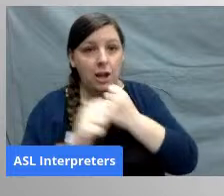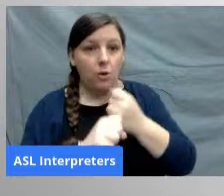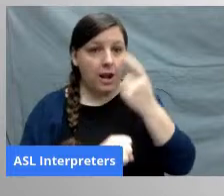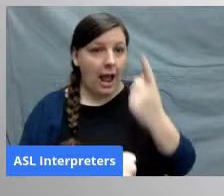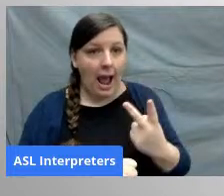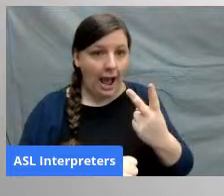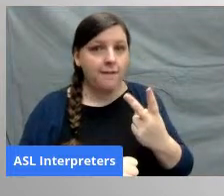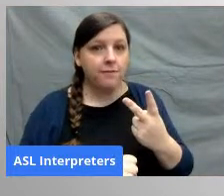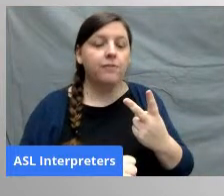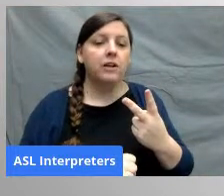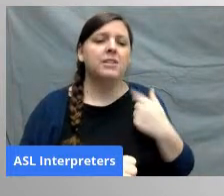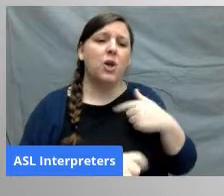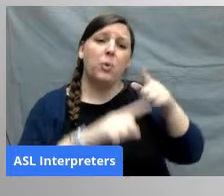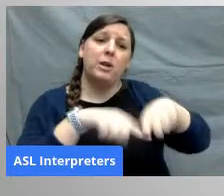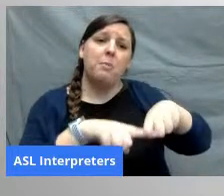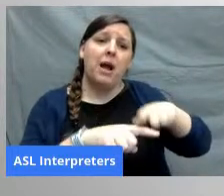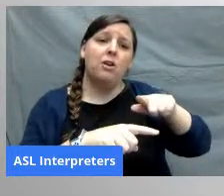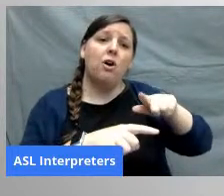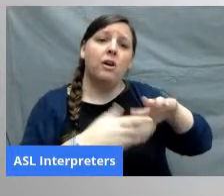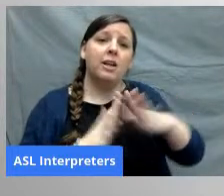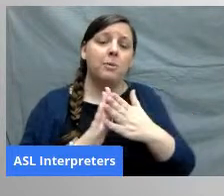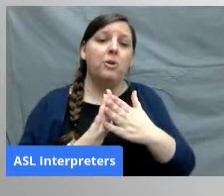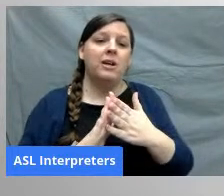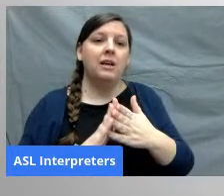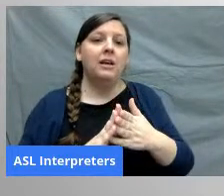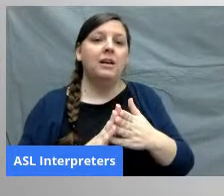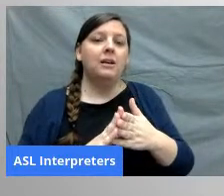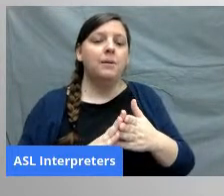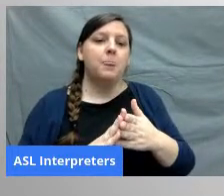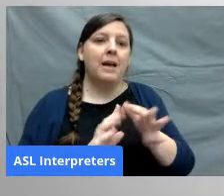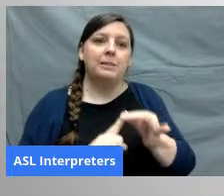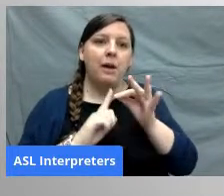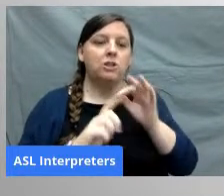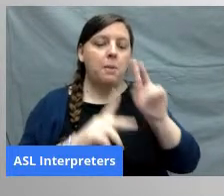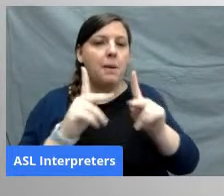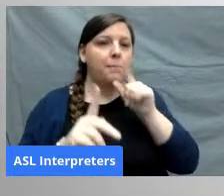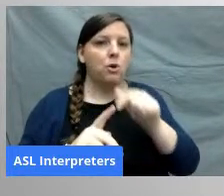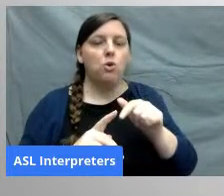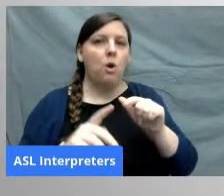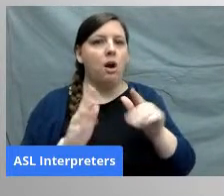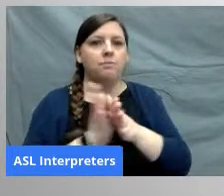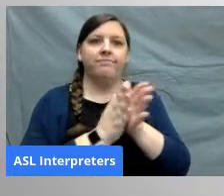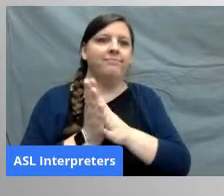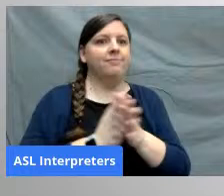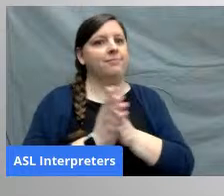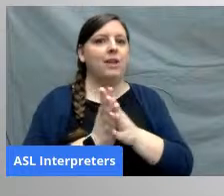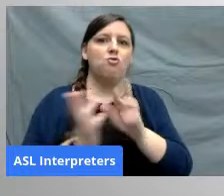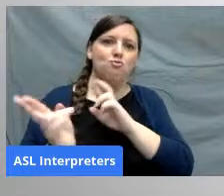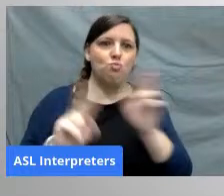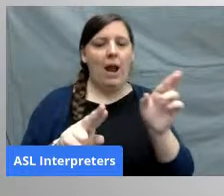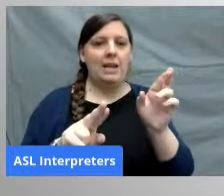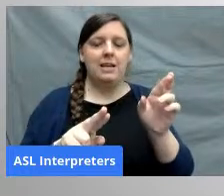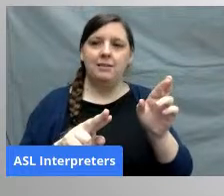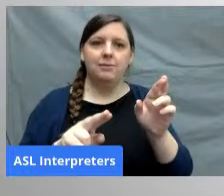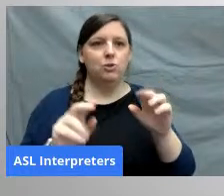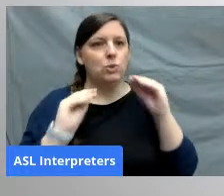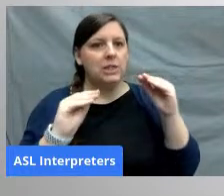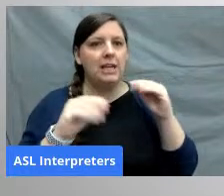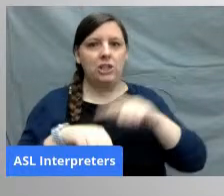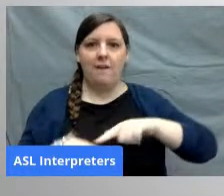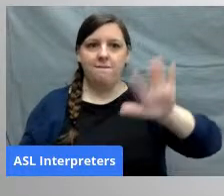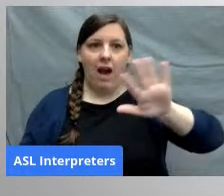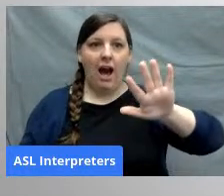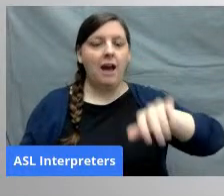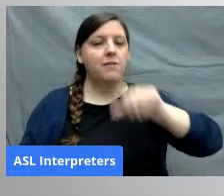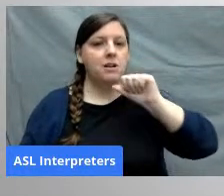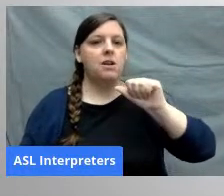that are fresh at 5 o'clock and not people that have taught all day, to really engage our kids, that our kids are excited and energized to work